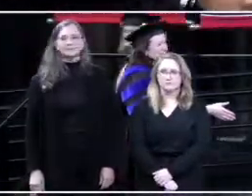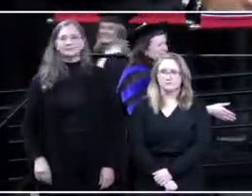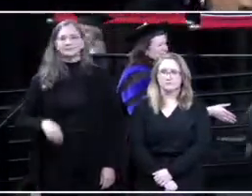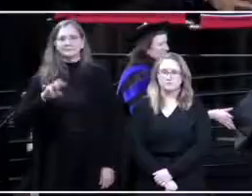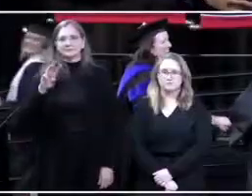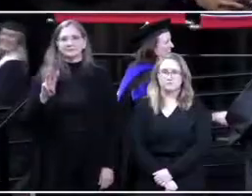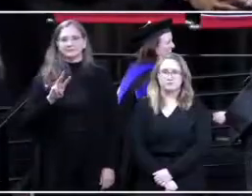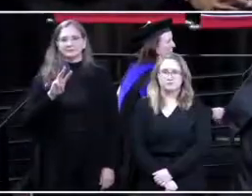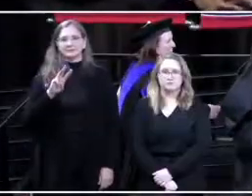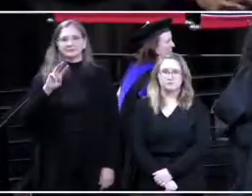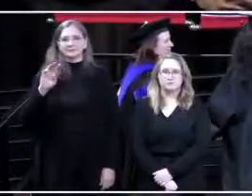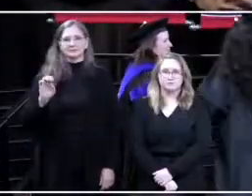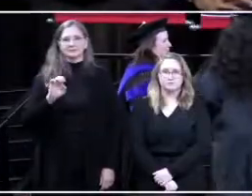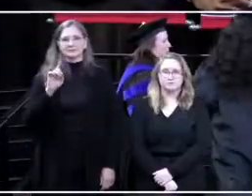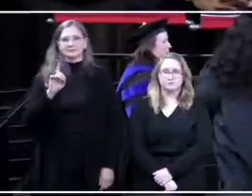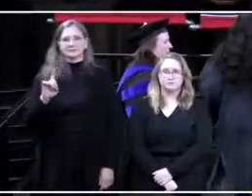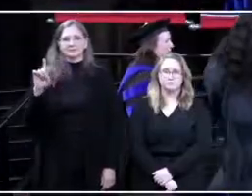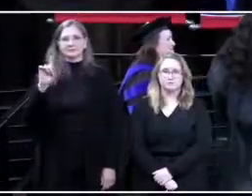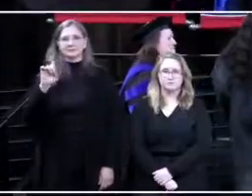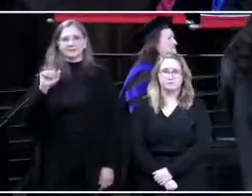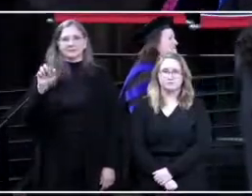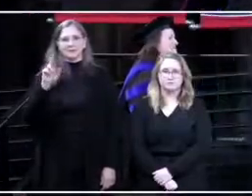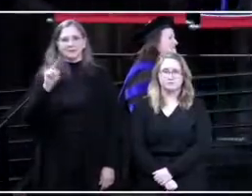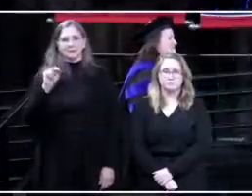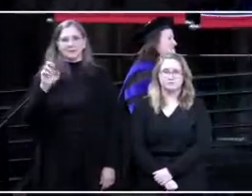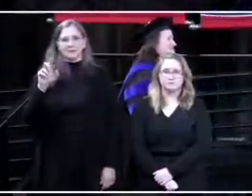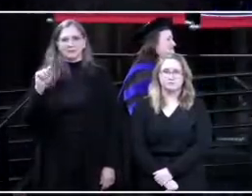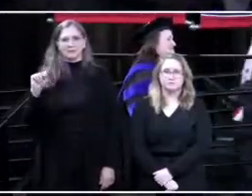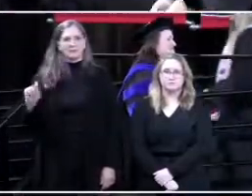William Eliza Jarrell Burnett.